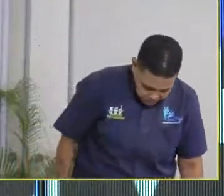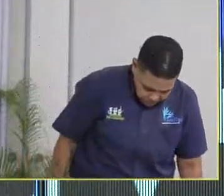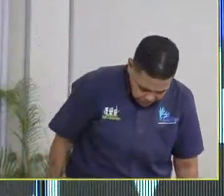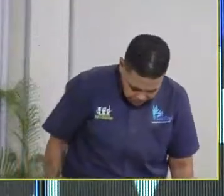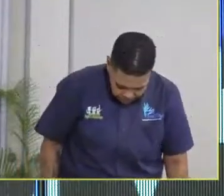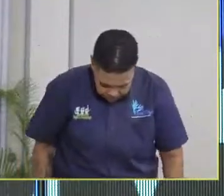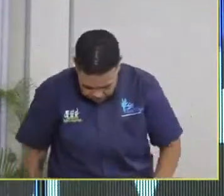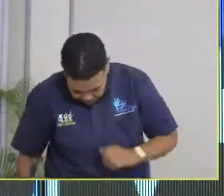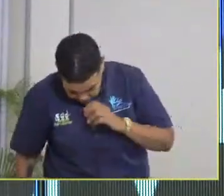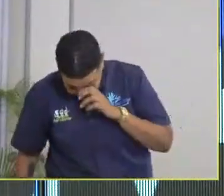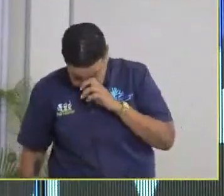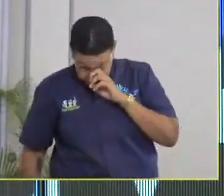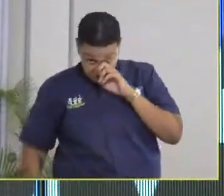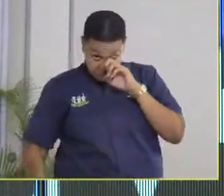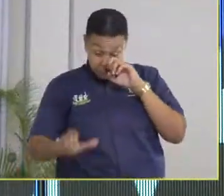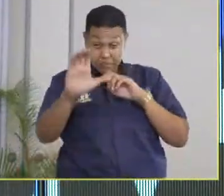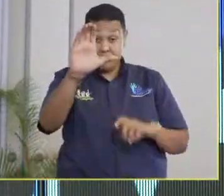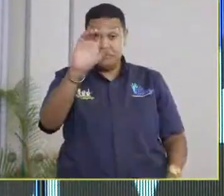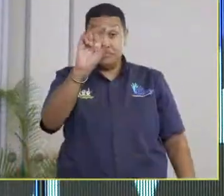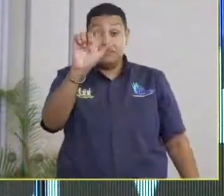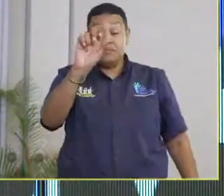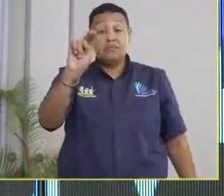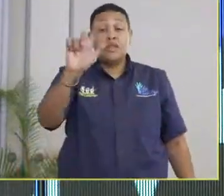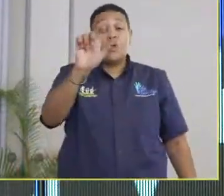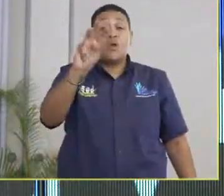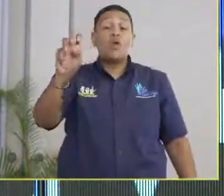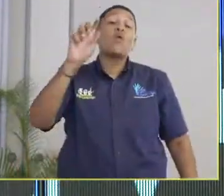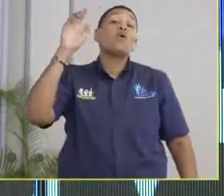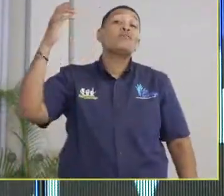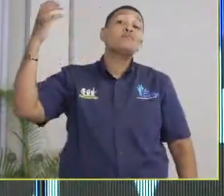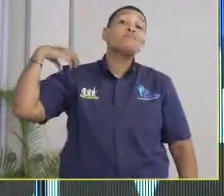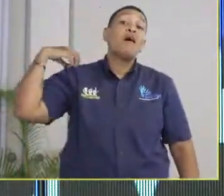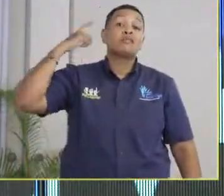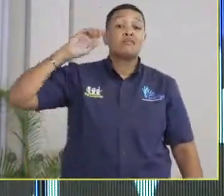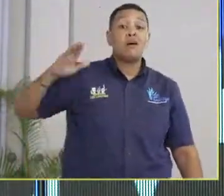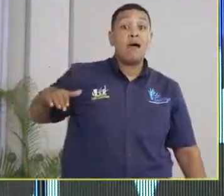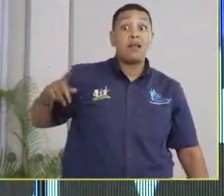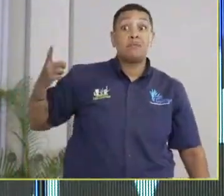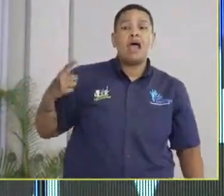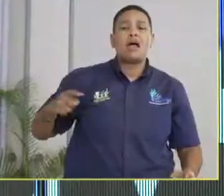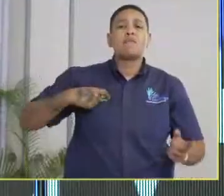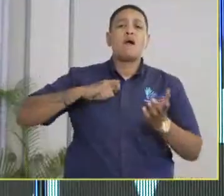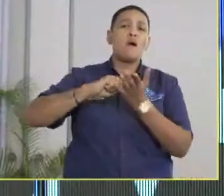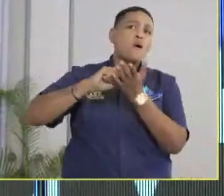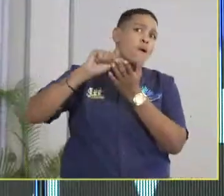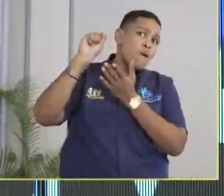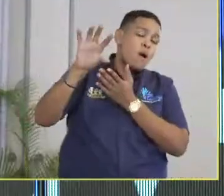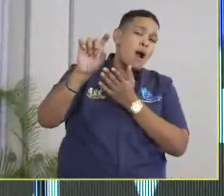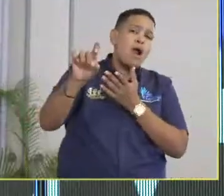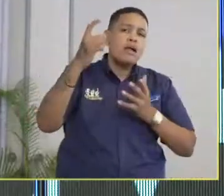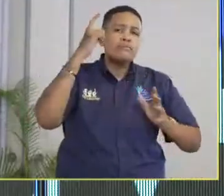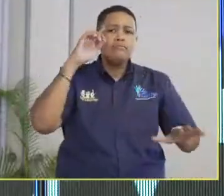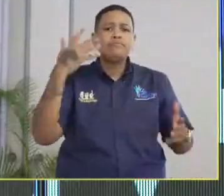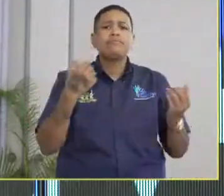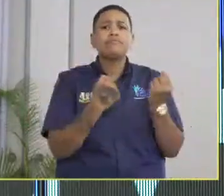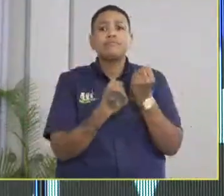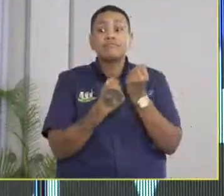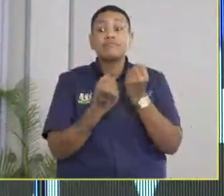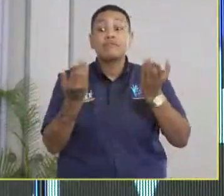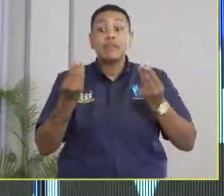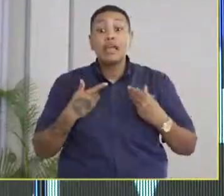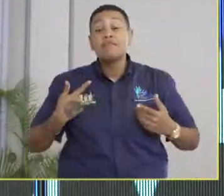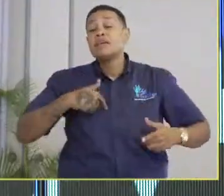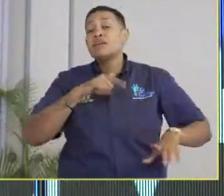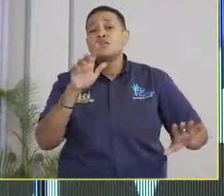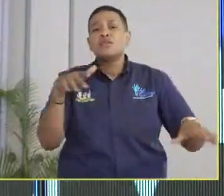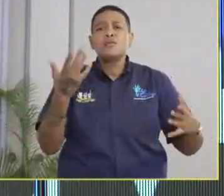Ms. Colleen Lowe, the clerk to the Houses of Parliament, we wrote asking for assistance